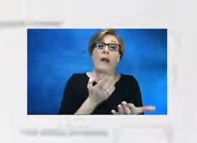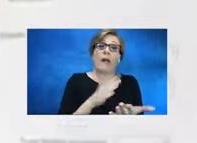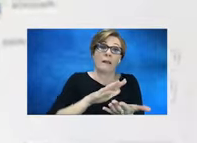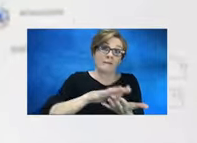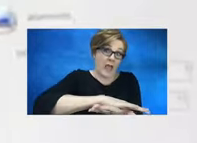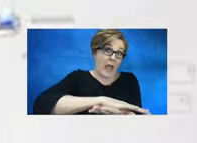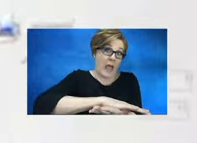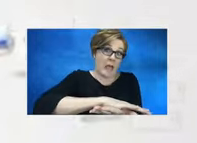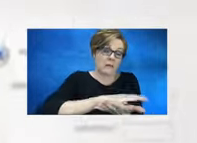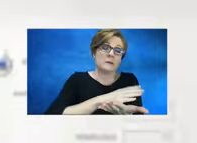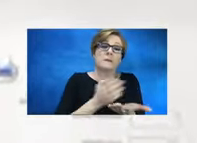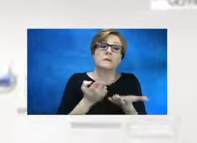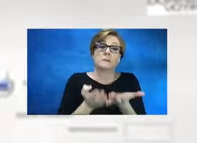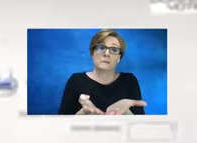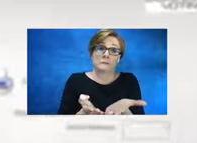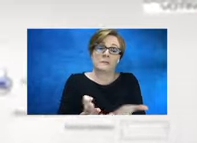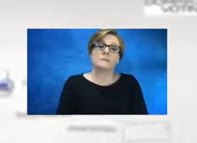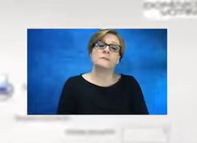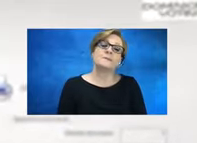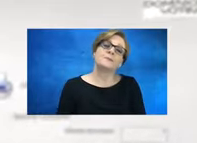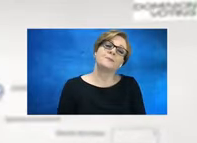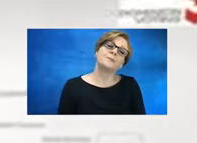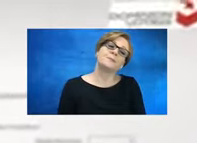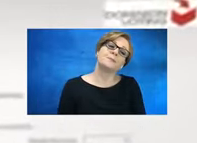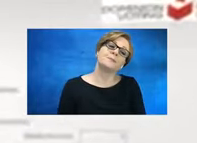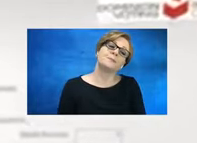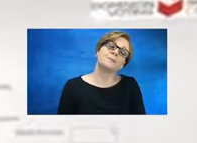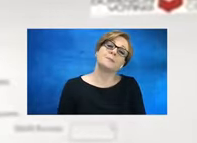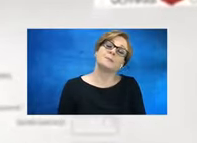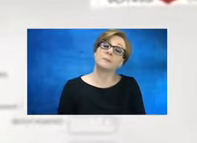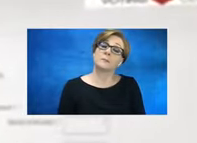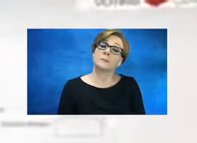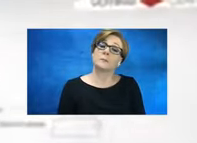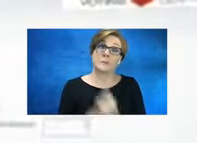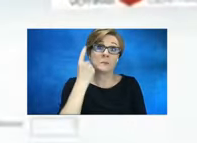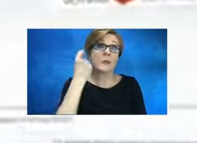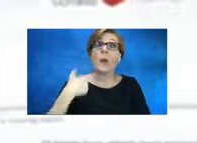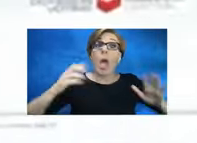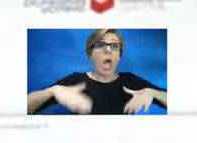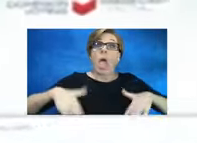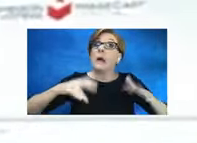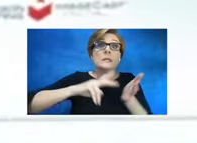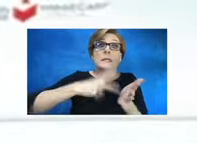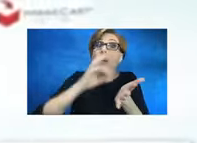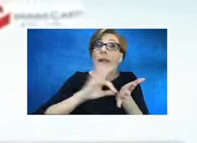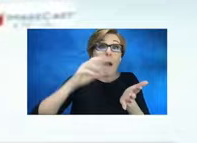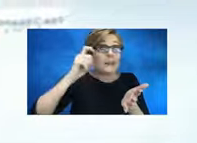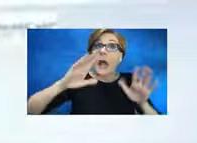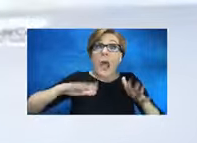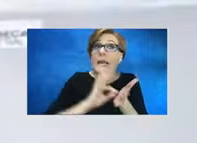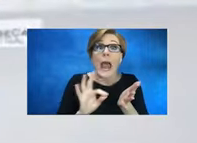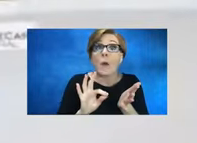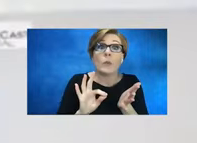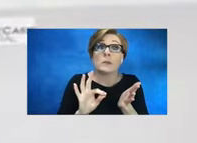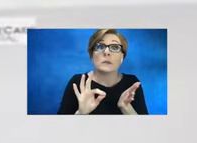put that back on the tray, and then run this. And this does not mean we've double counted any of these ballots. It's just